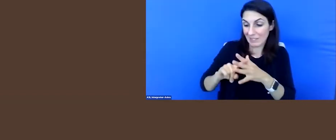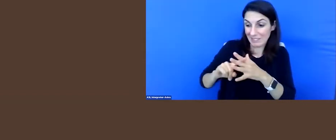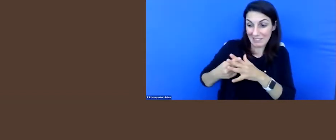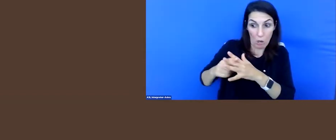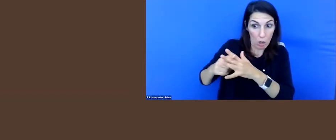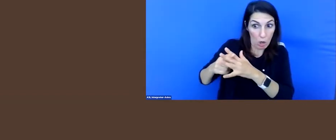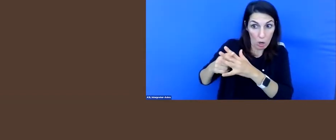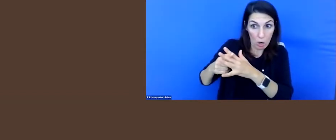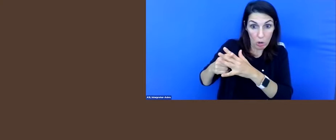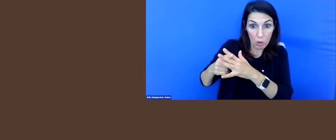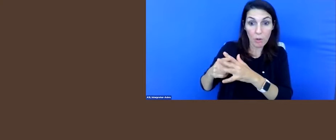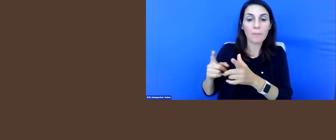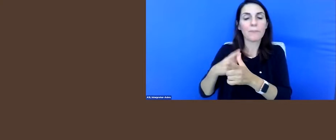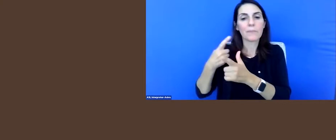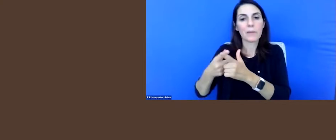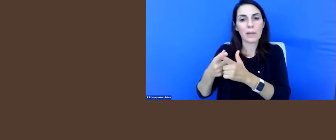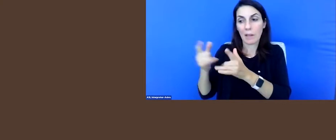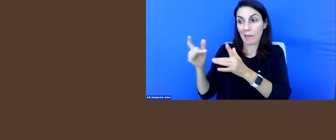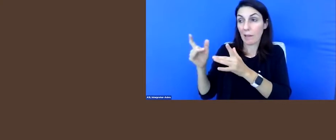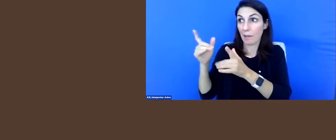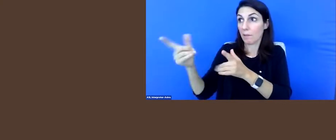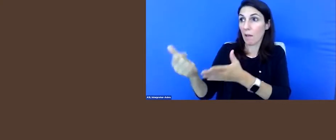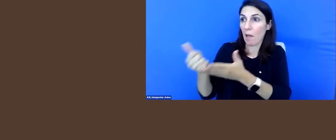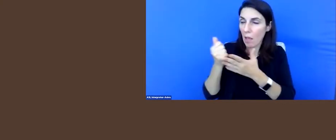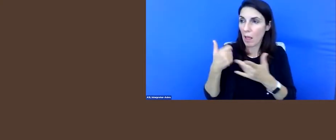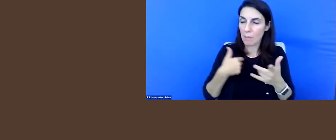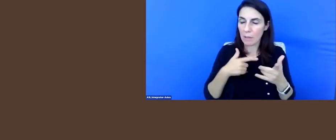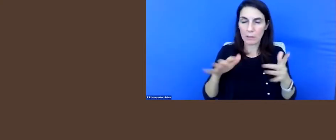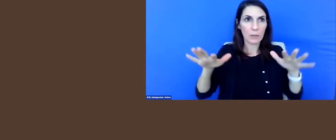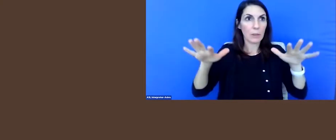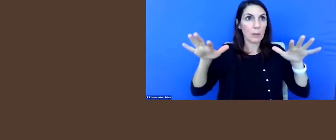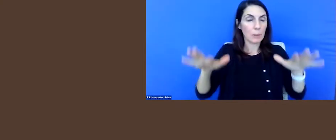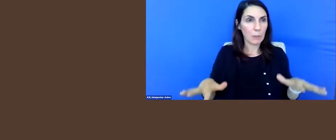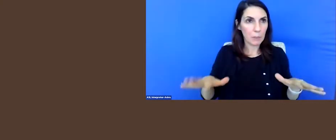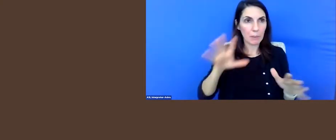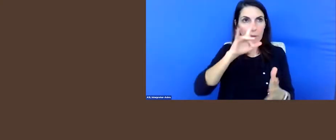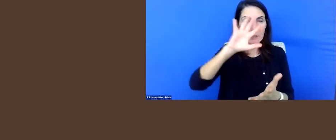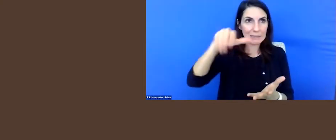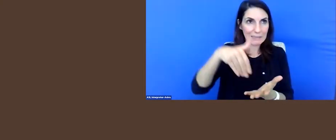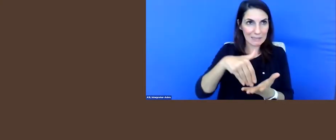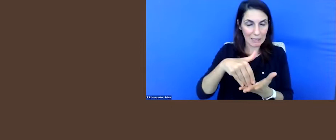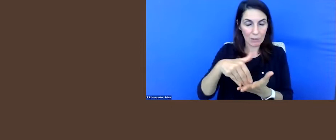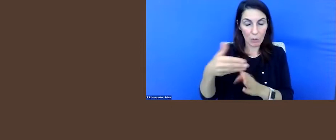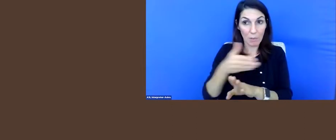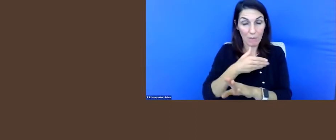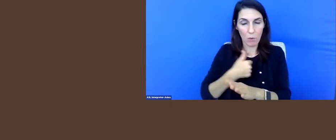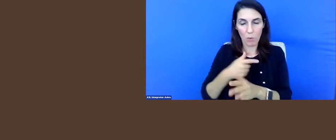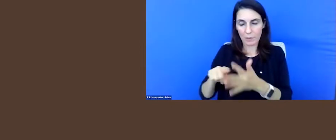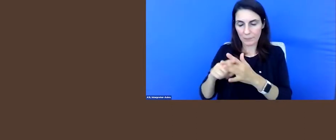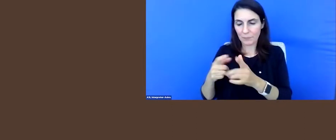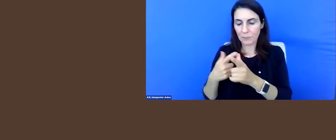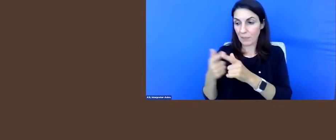center us before we begin. And then she's going to come again in the middle